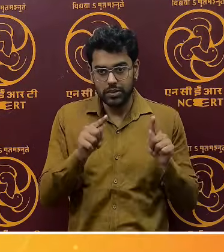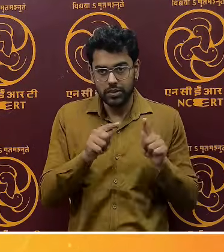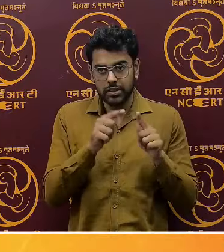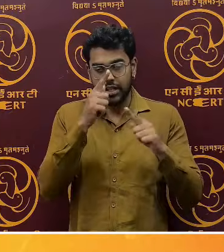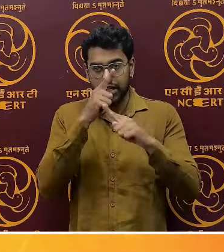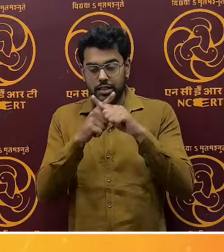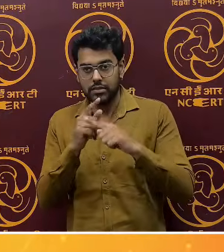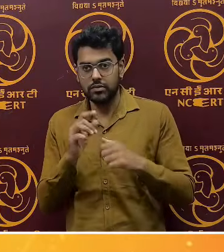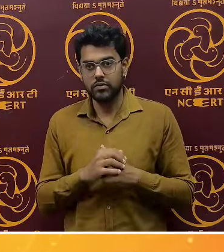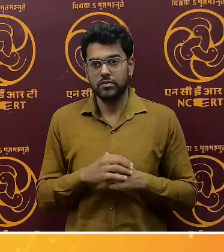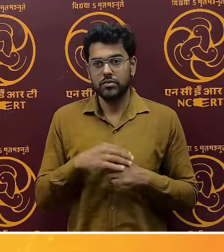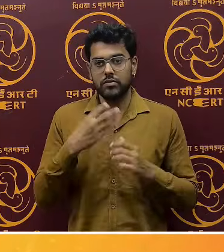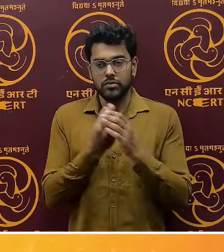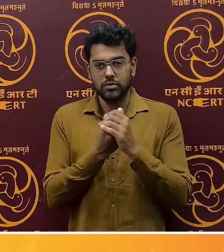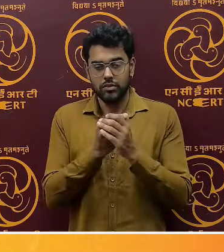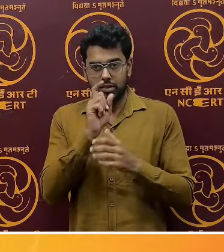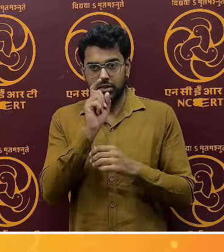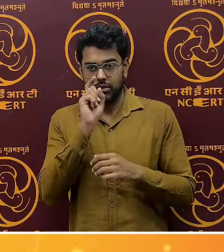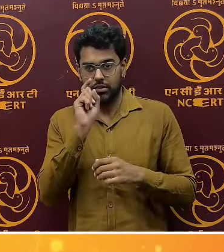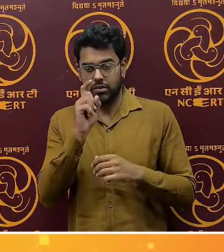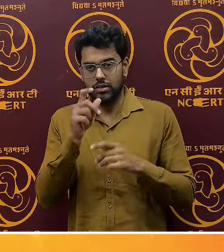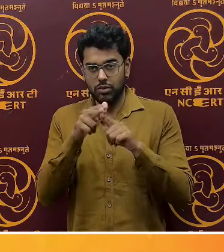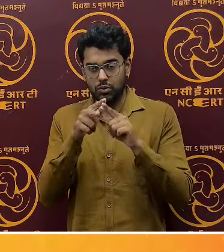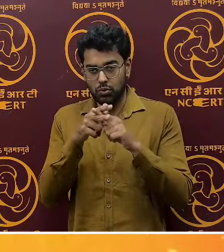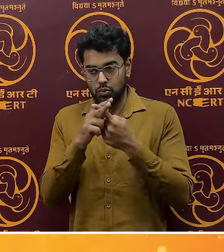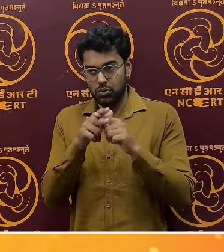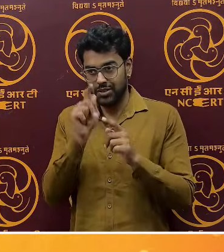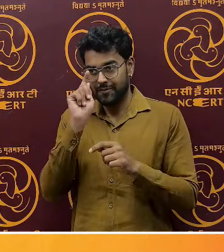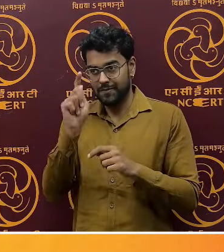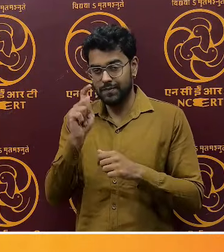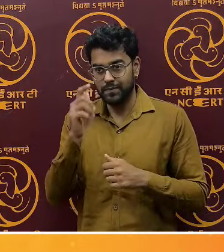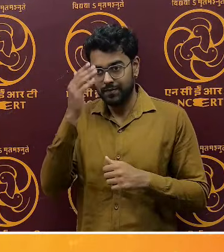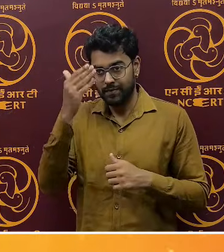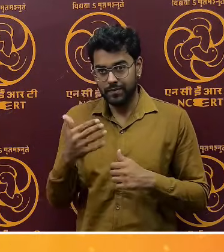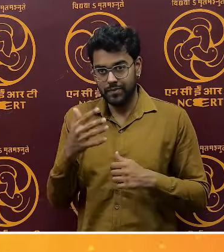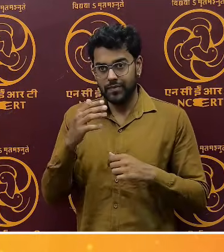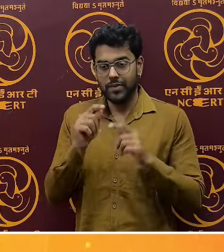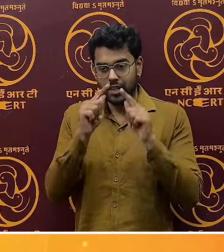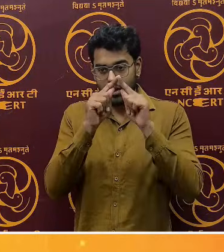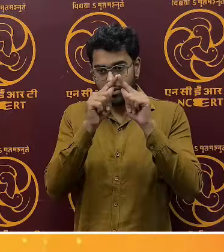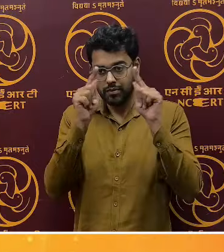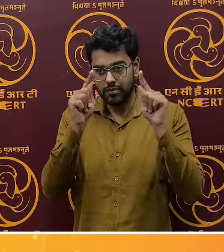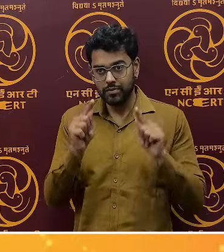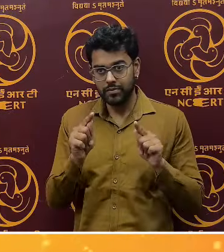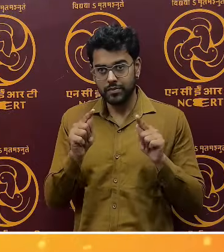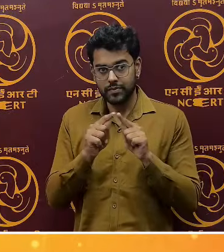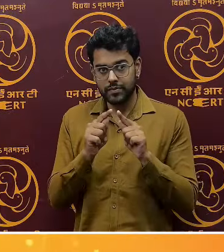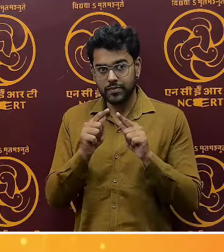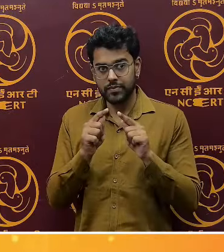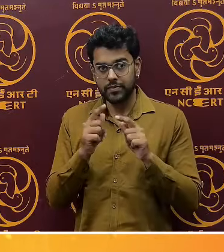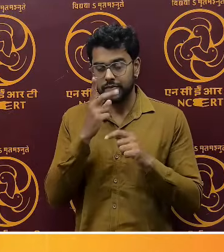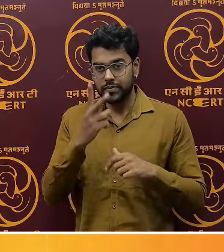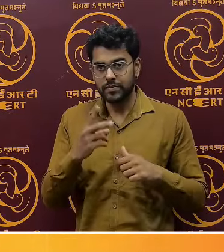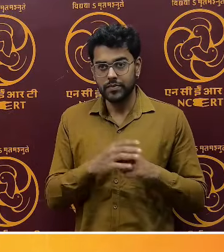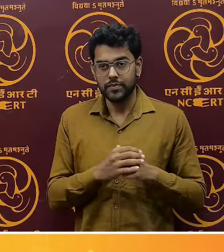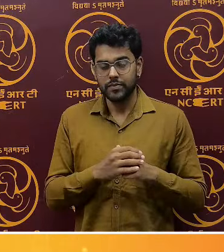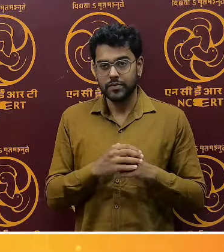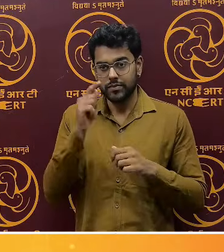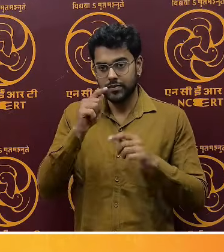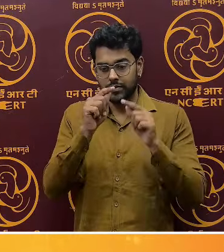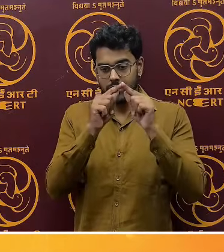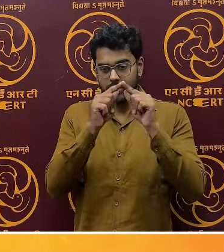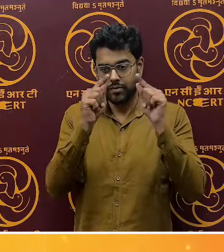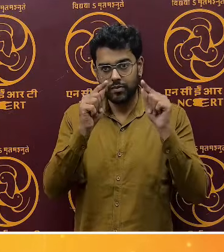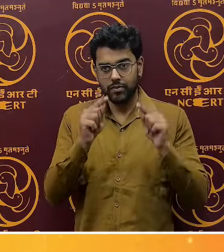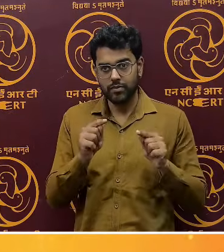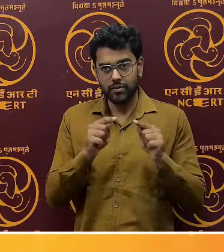units. We will click on the tools button. Here is a square. You can see we will generate a square